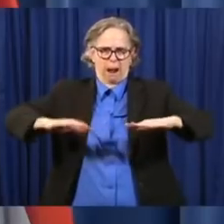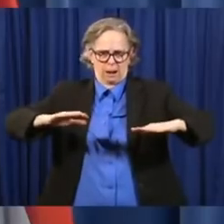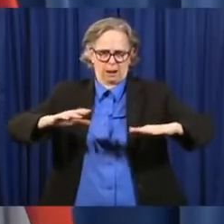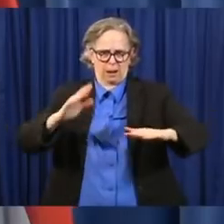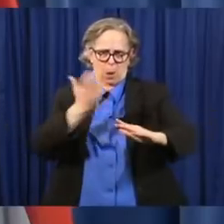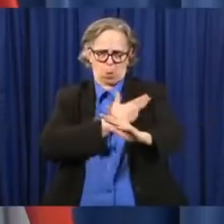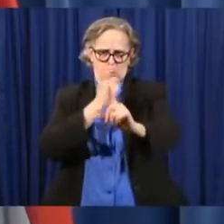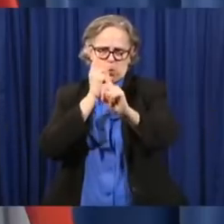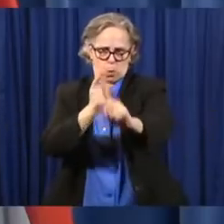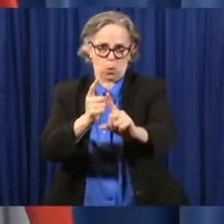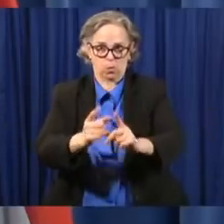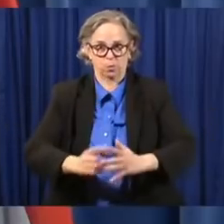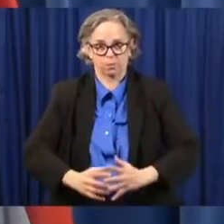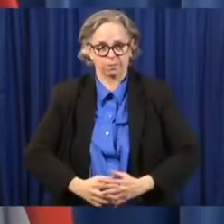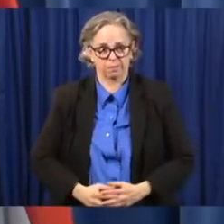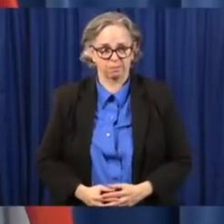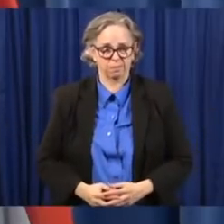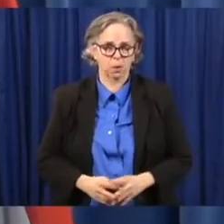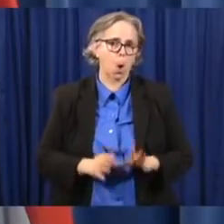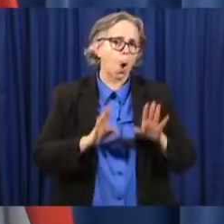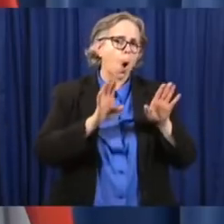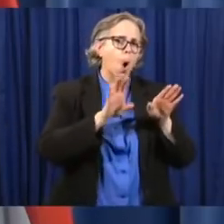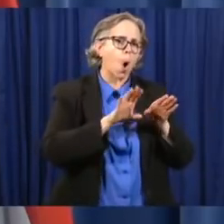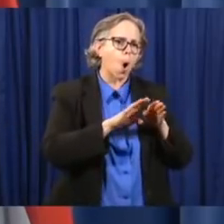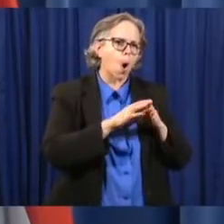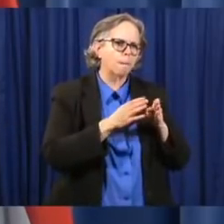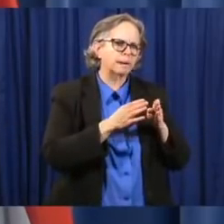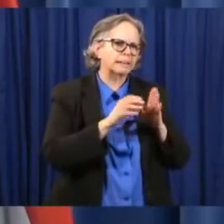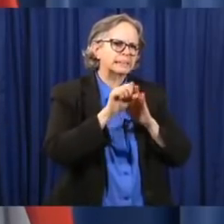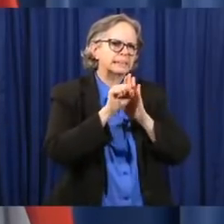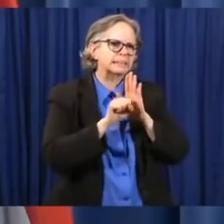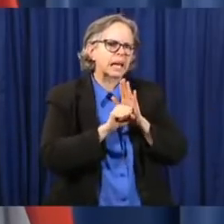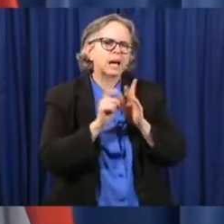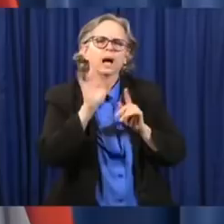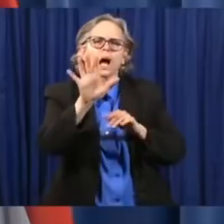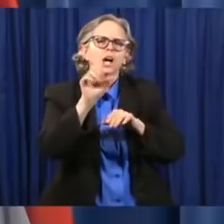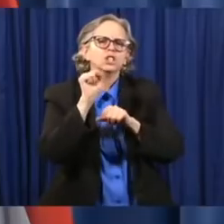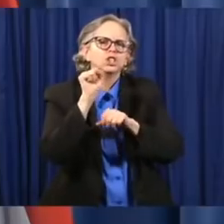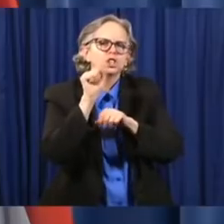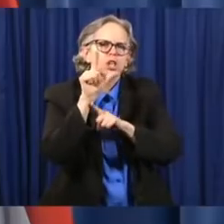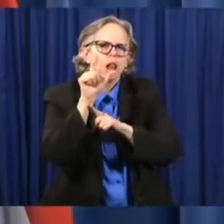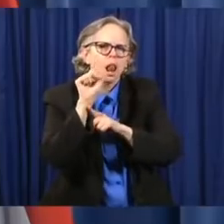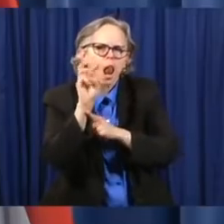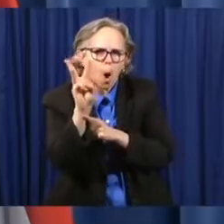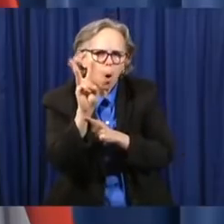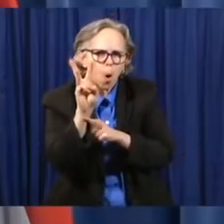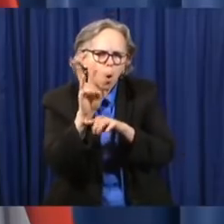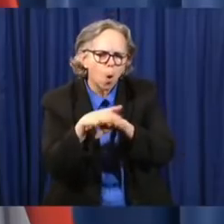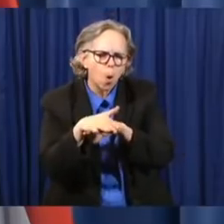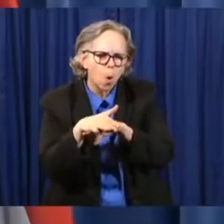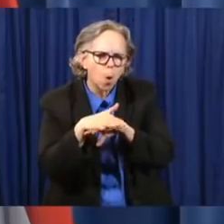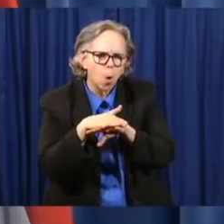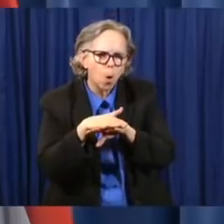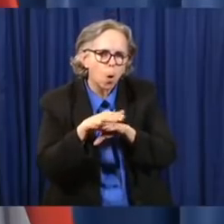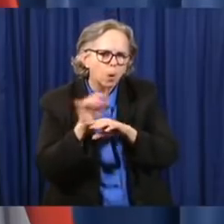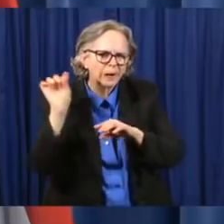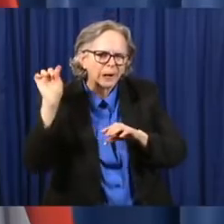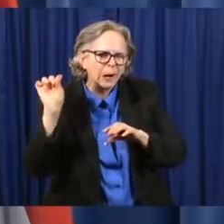The goal is to open the state slowly, but get as many people back to